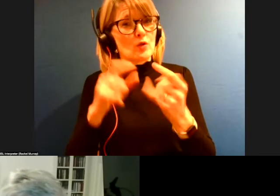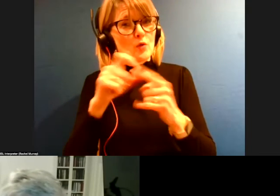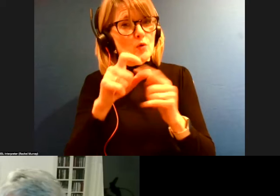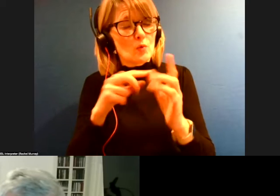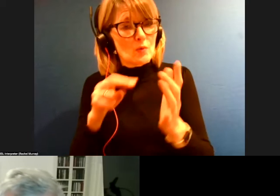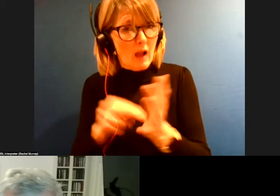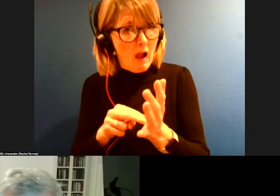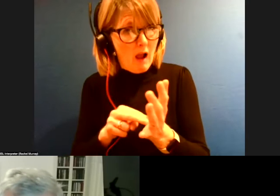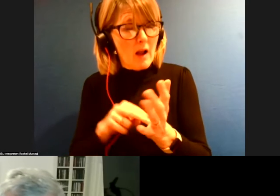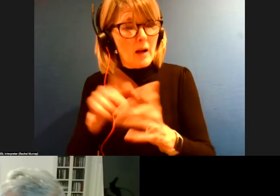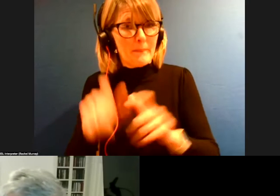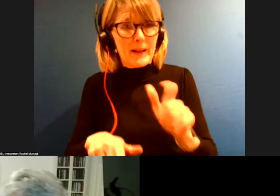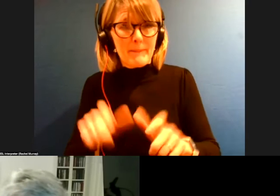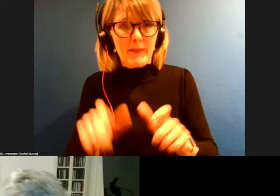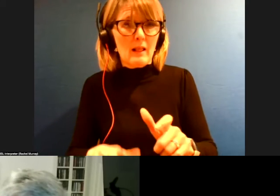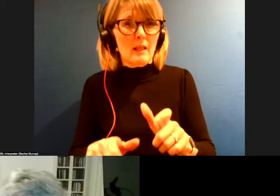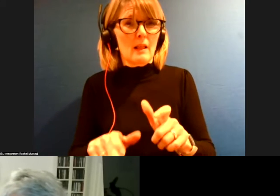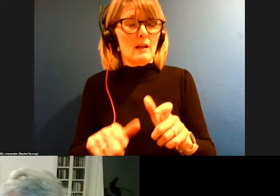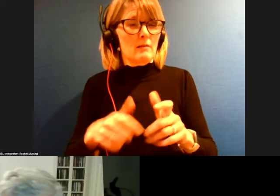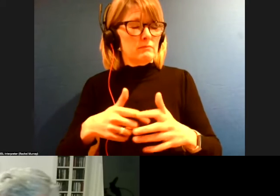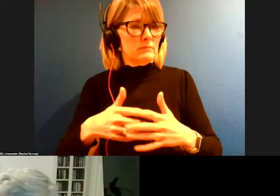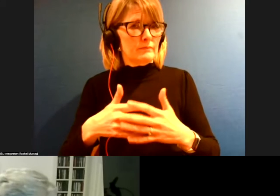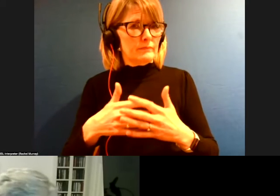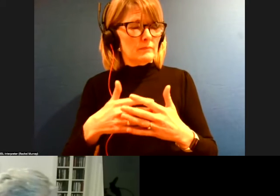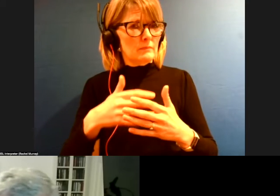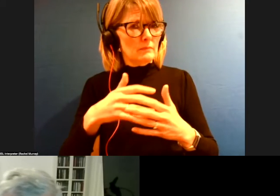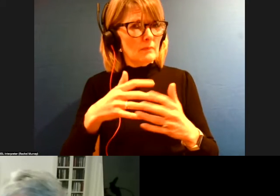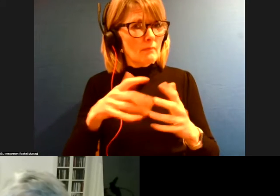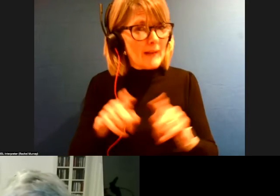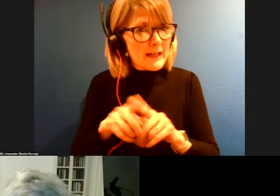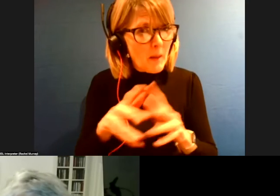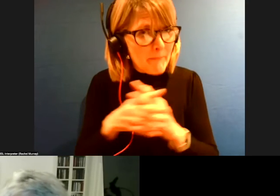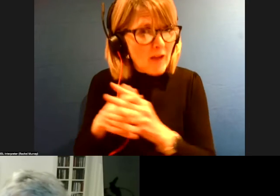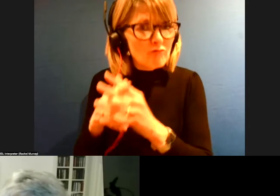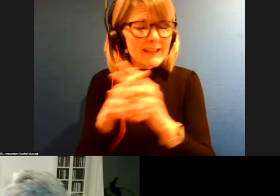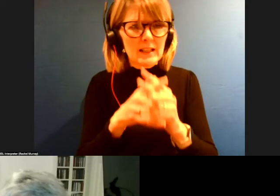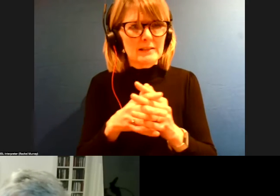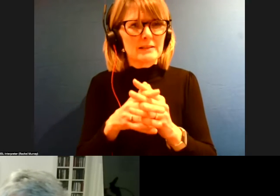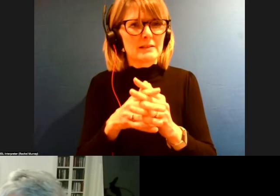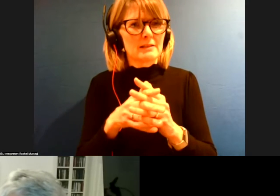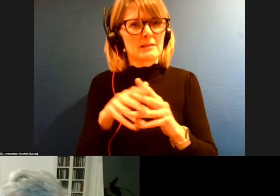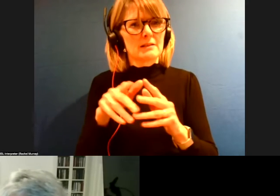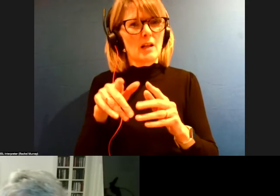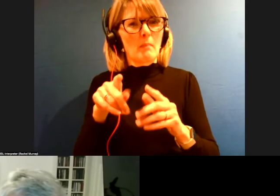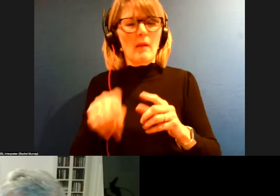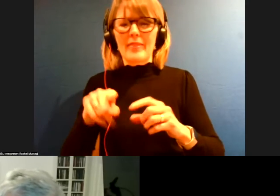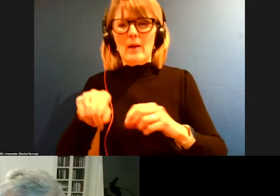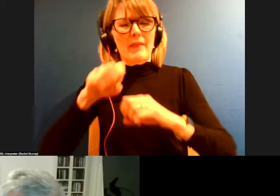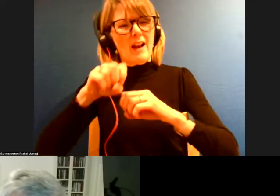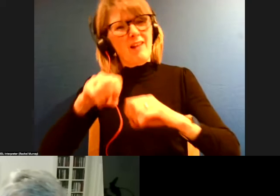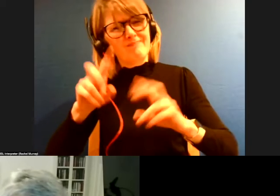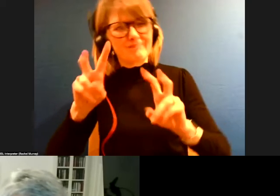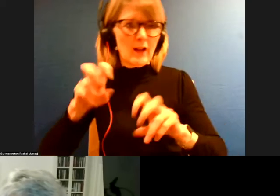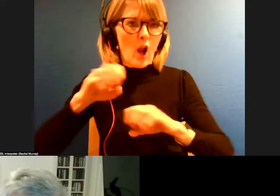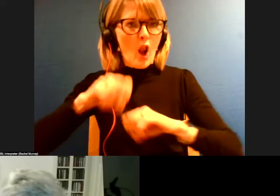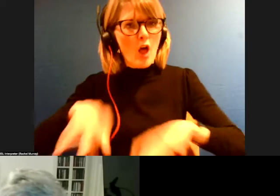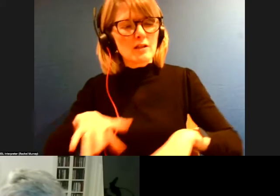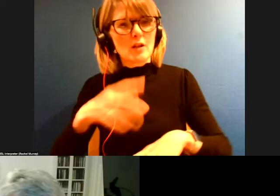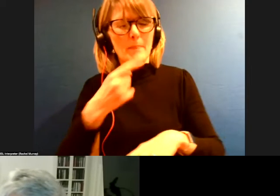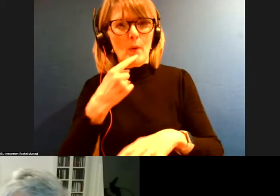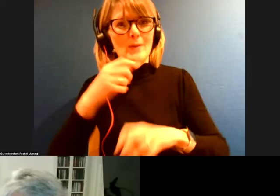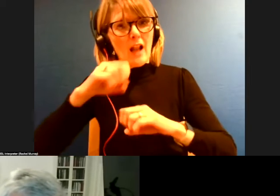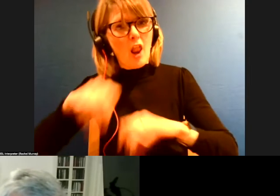Sudanese Americans, people who were, we could talk about that further, but they were the lost boys, lost girls, living and